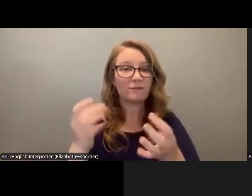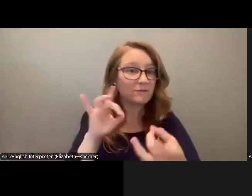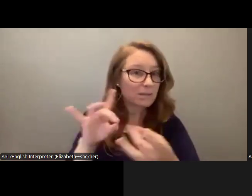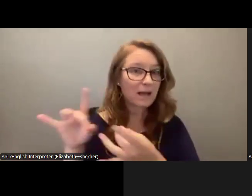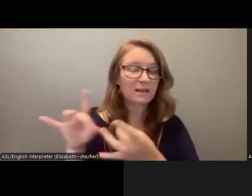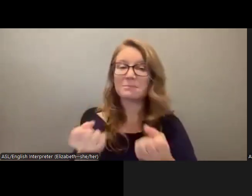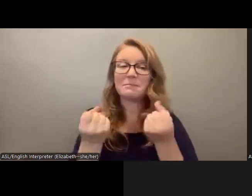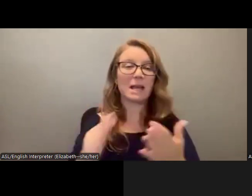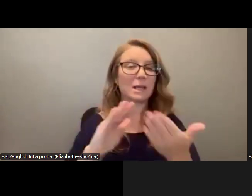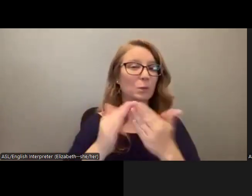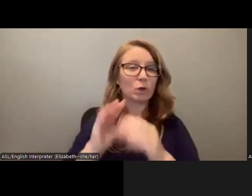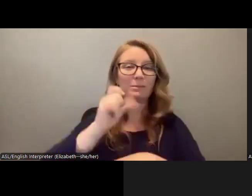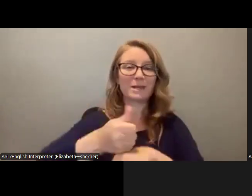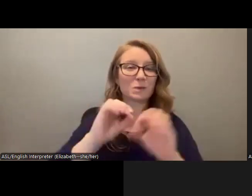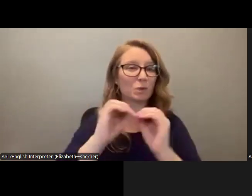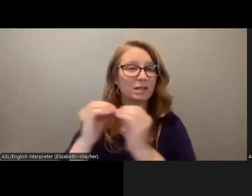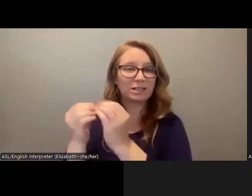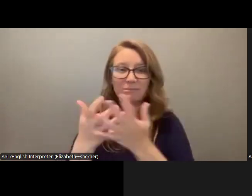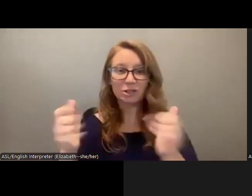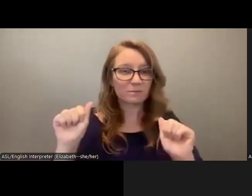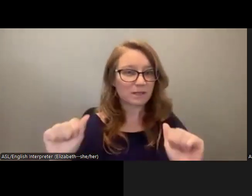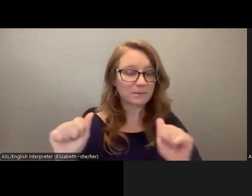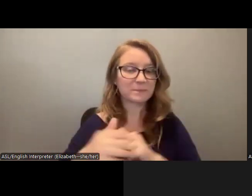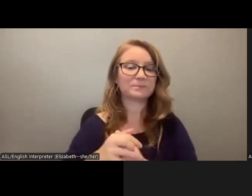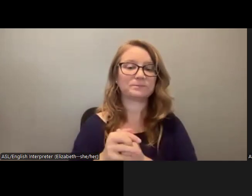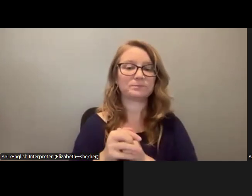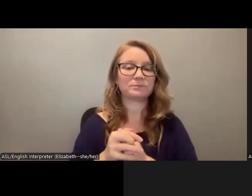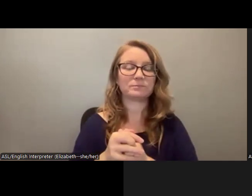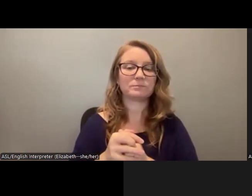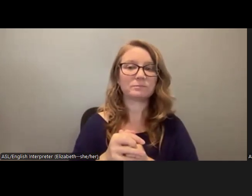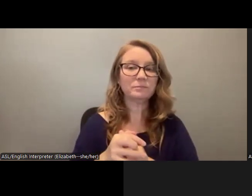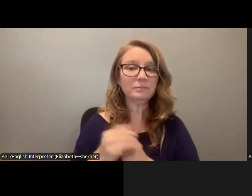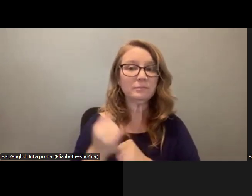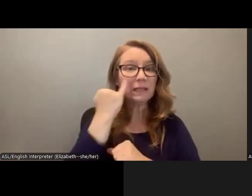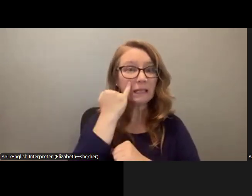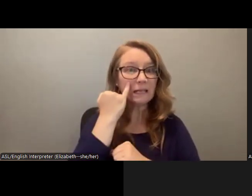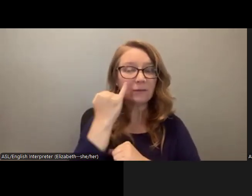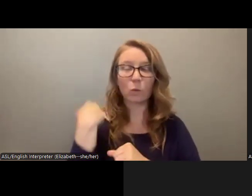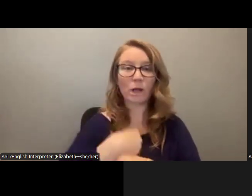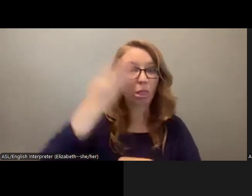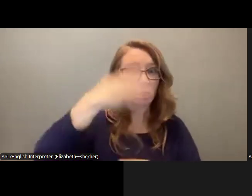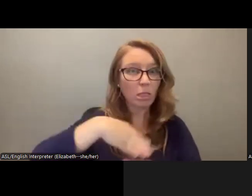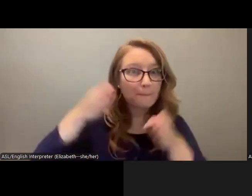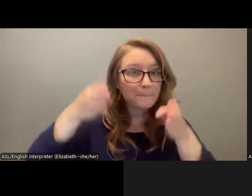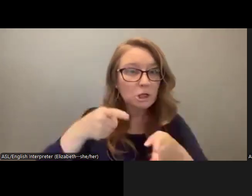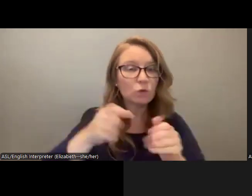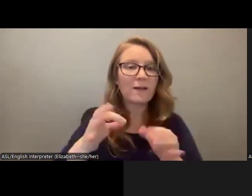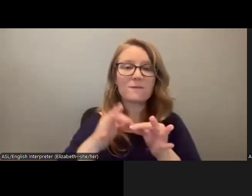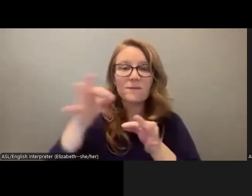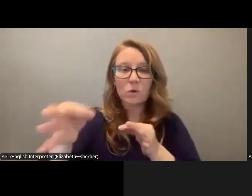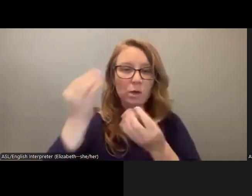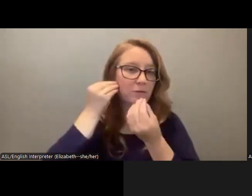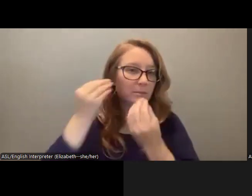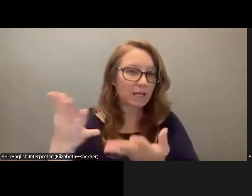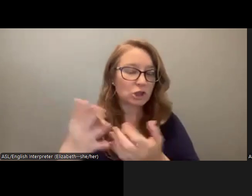many community-based organizations as we can. So certainly if there is someone we've missed, if you want to forward information